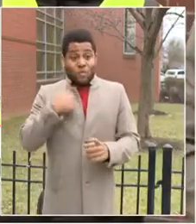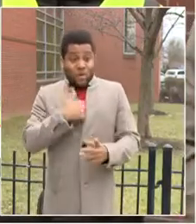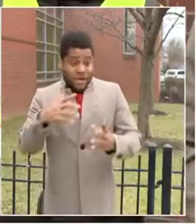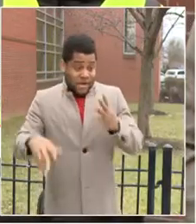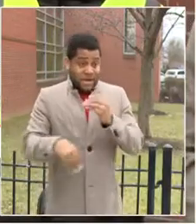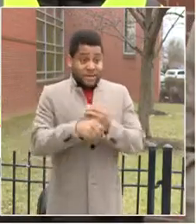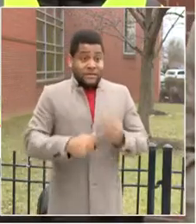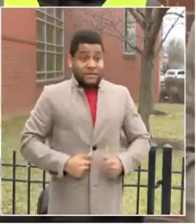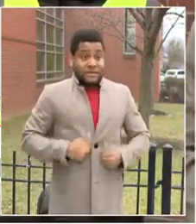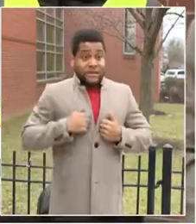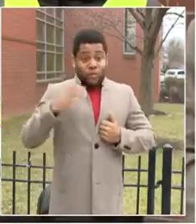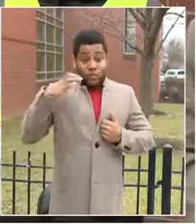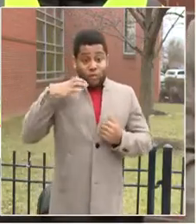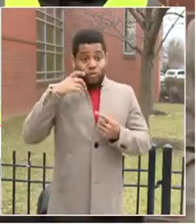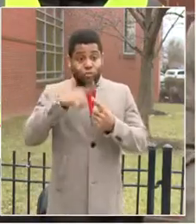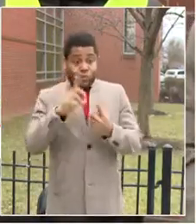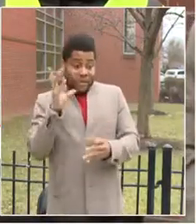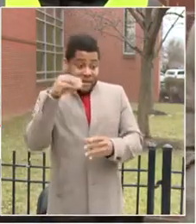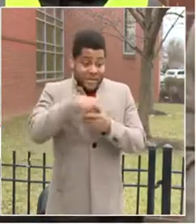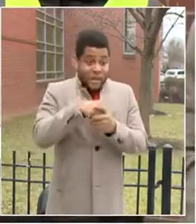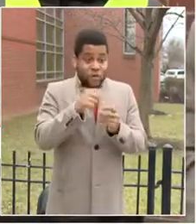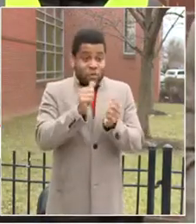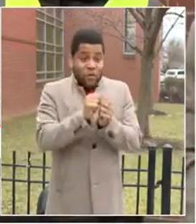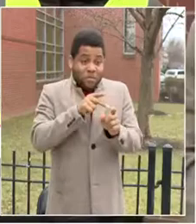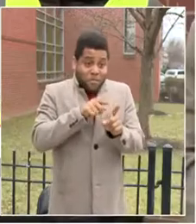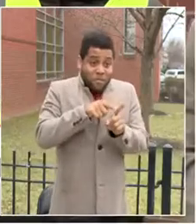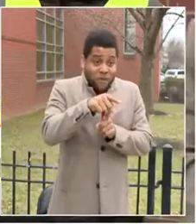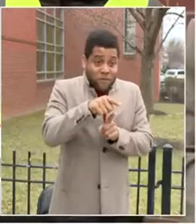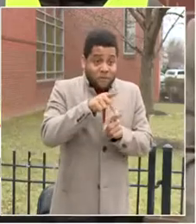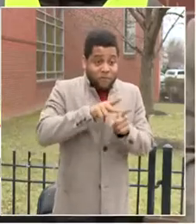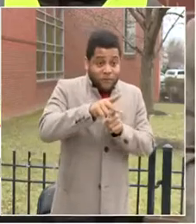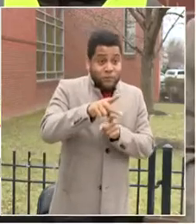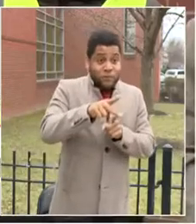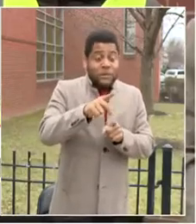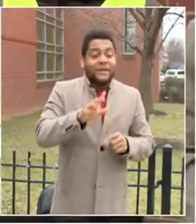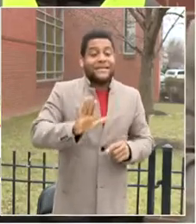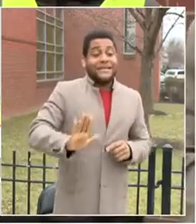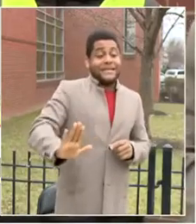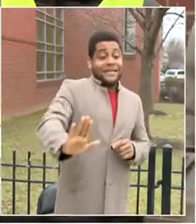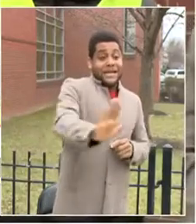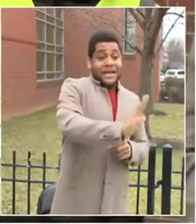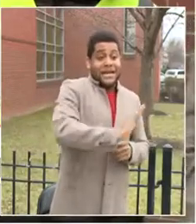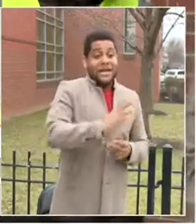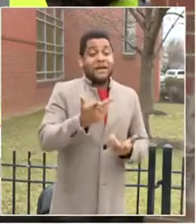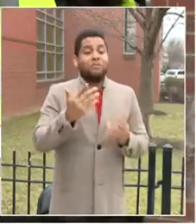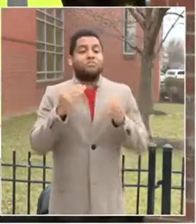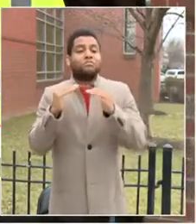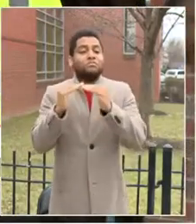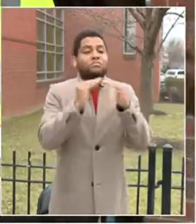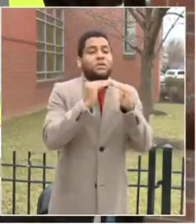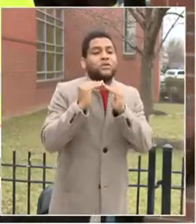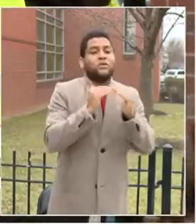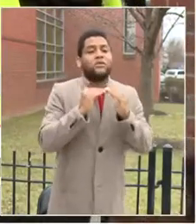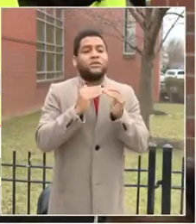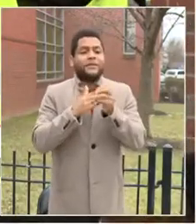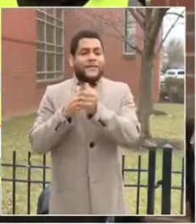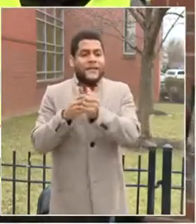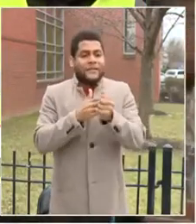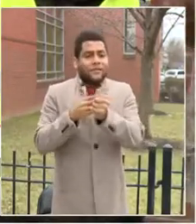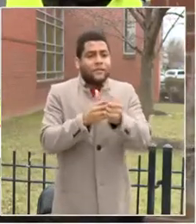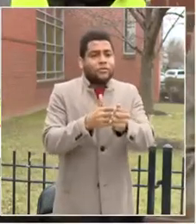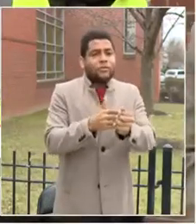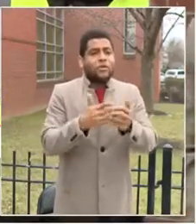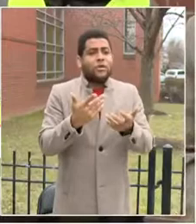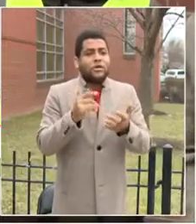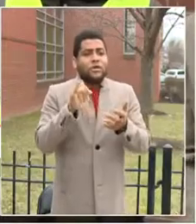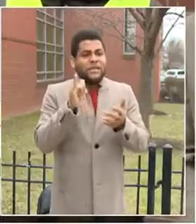our cadre of professionals, like the peer navigation that we've already heard about, is another